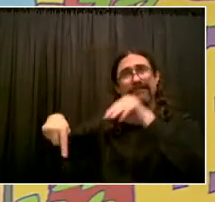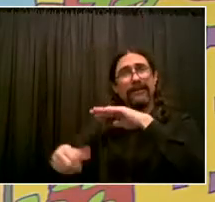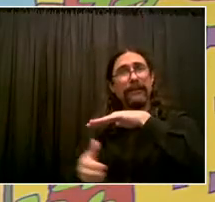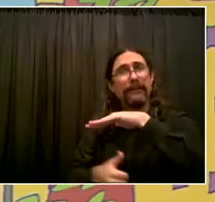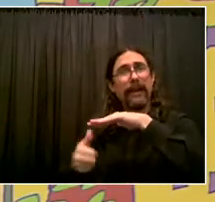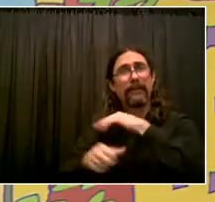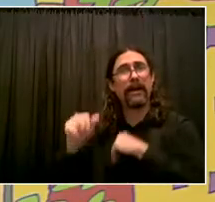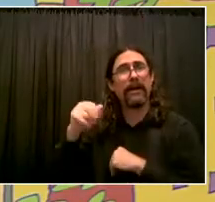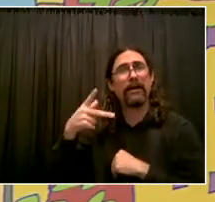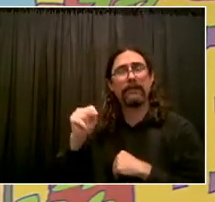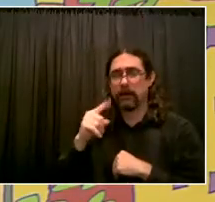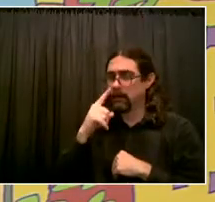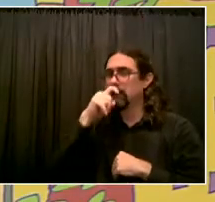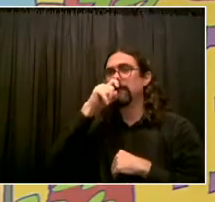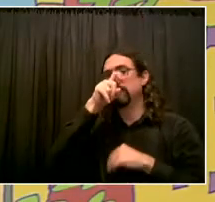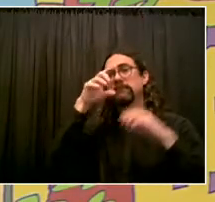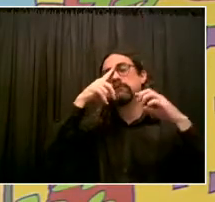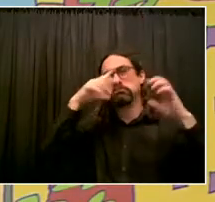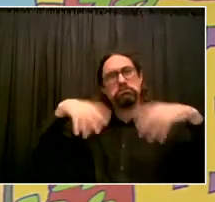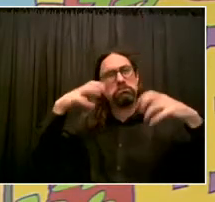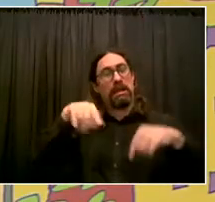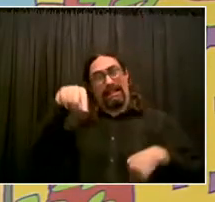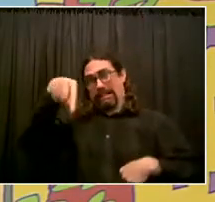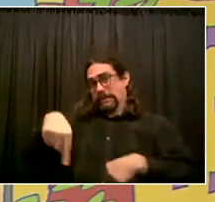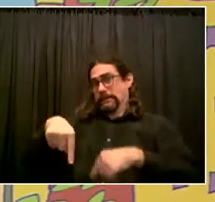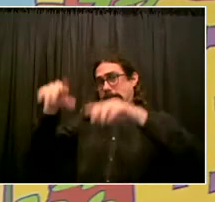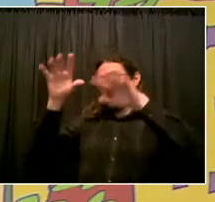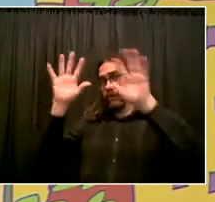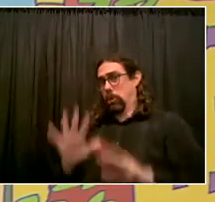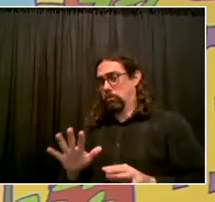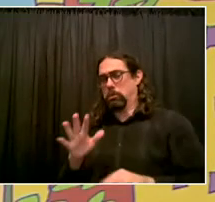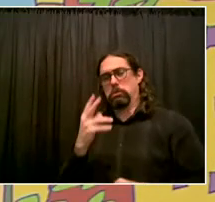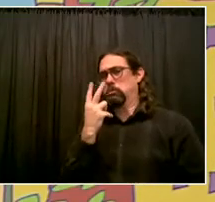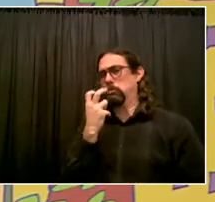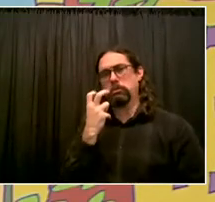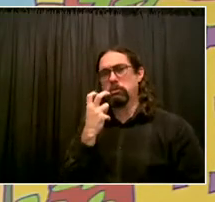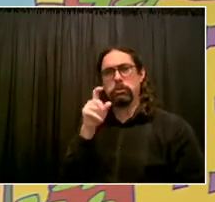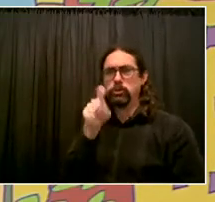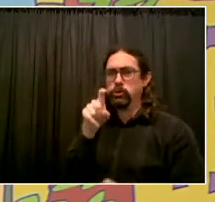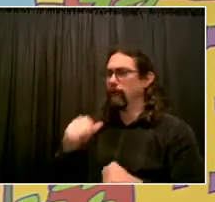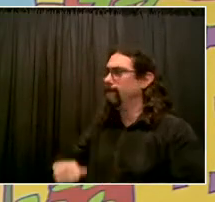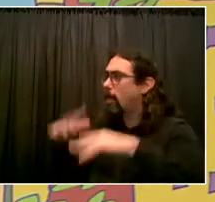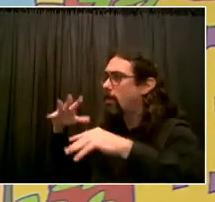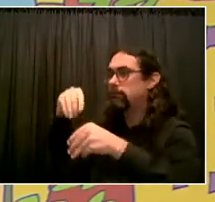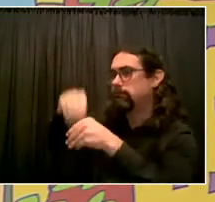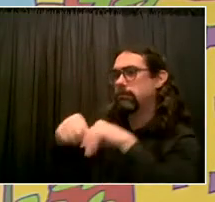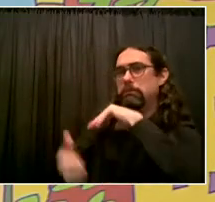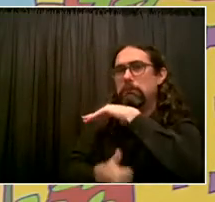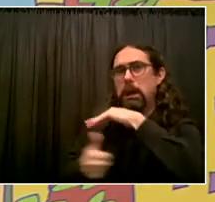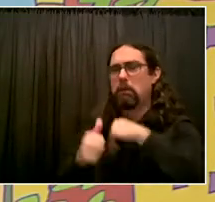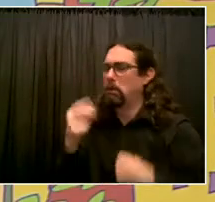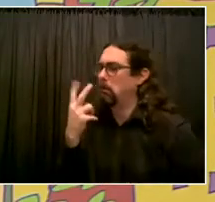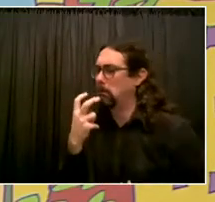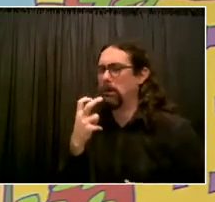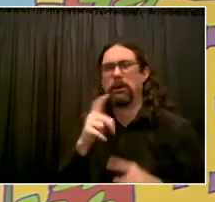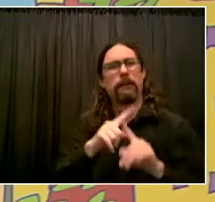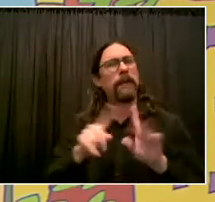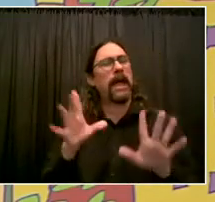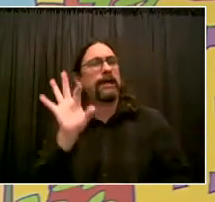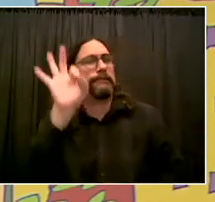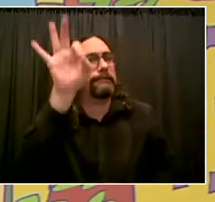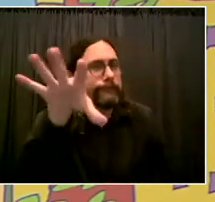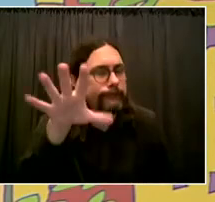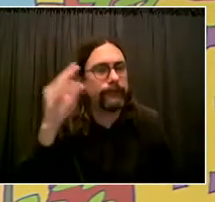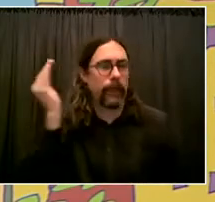of course, have our teams out from city agencies clearing catch basins, making sure the debris is moved away there. That